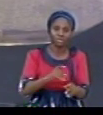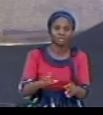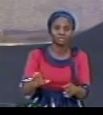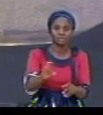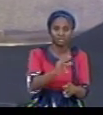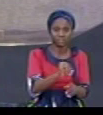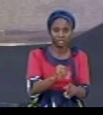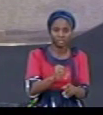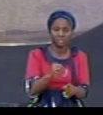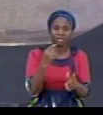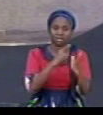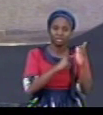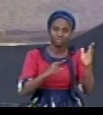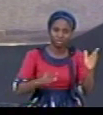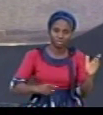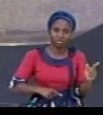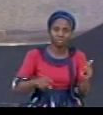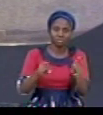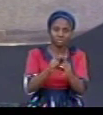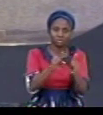The Lord also